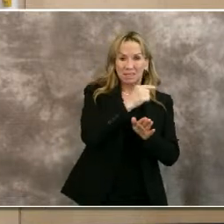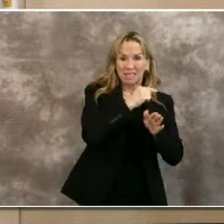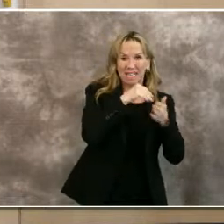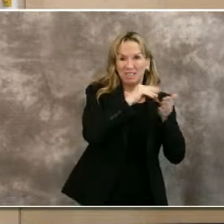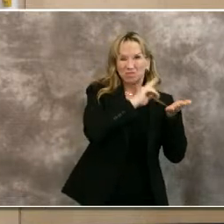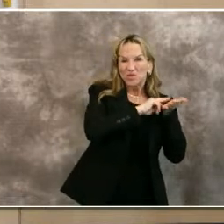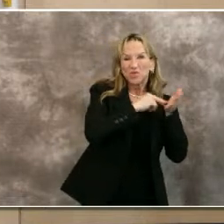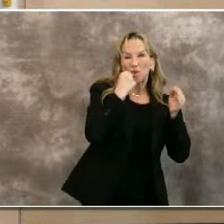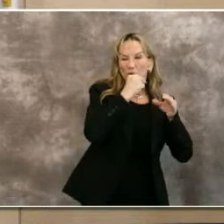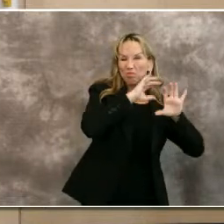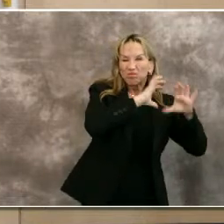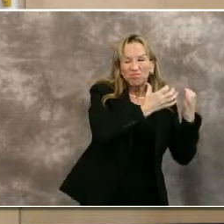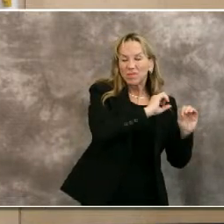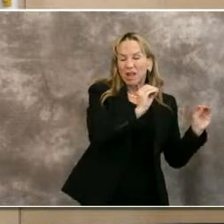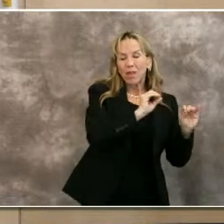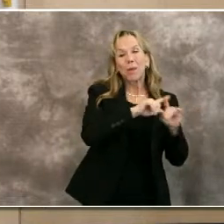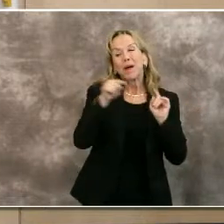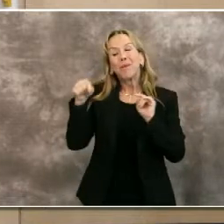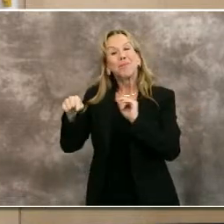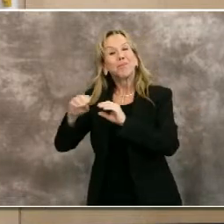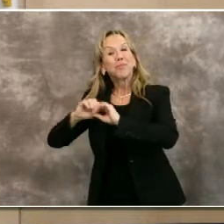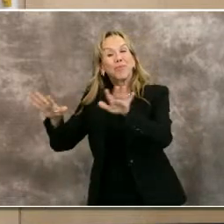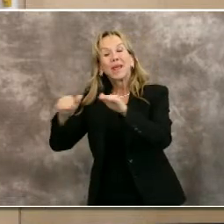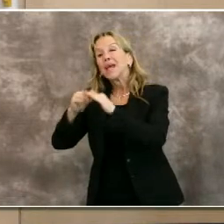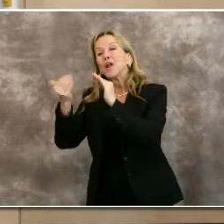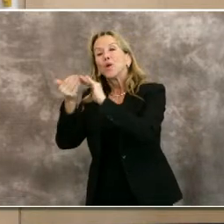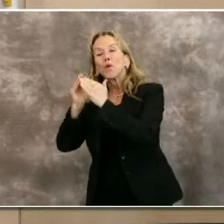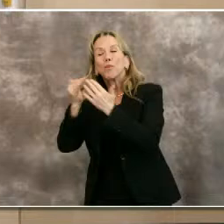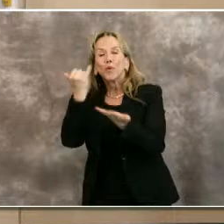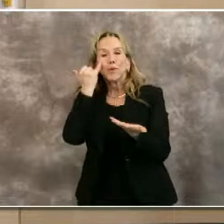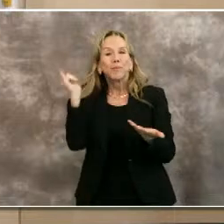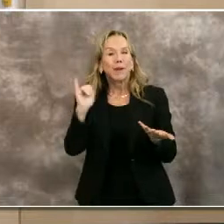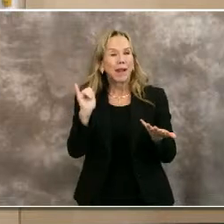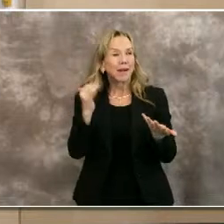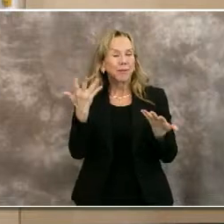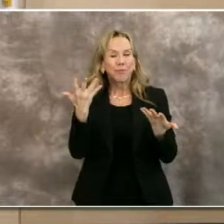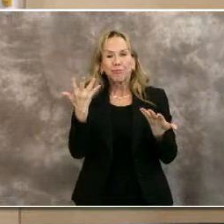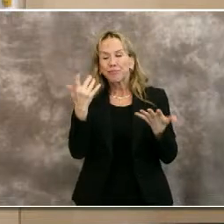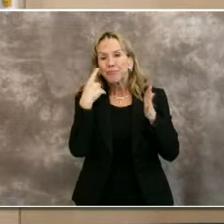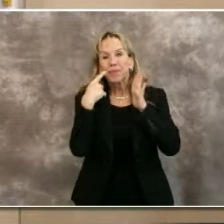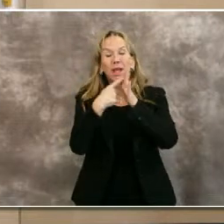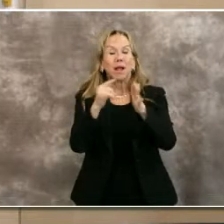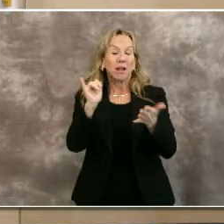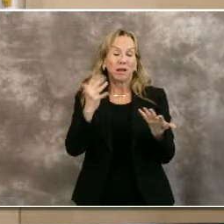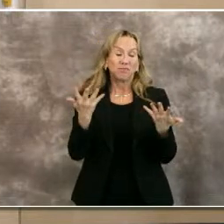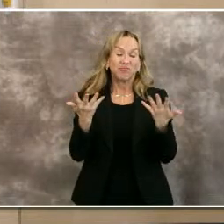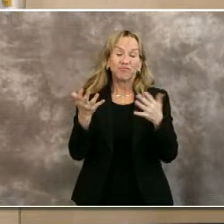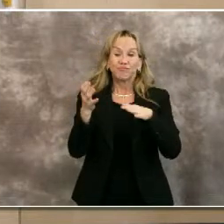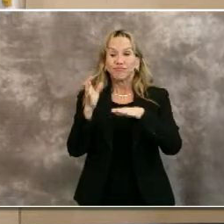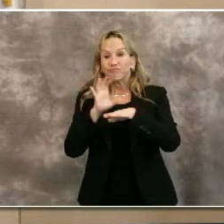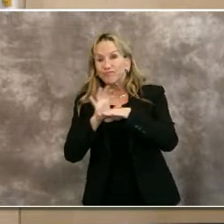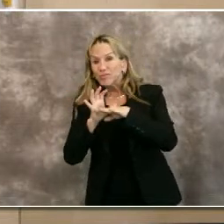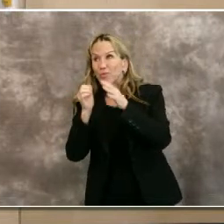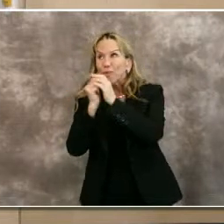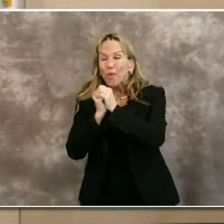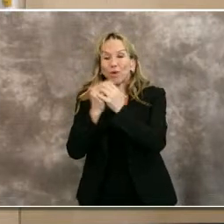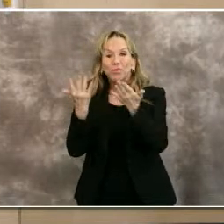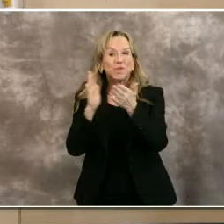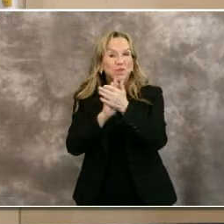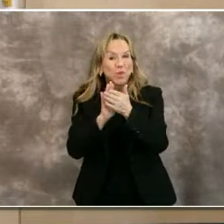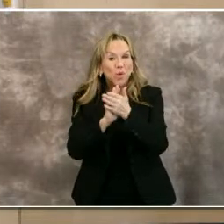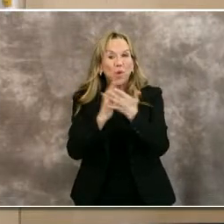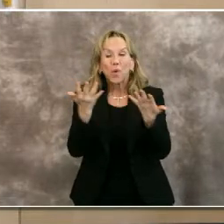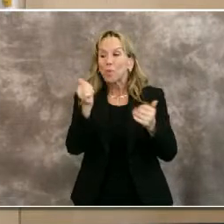And these would include locations such as places of worship, schools, private